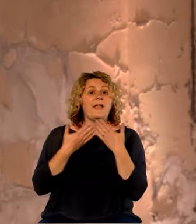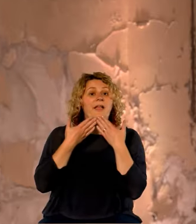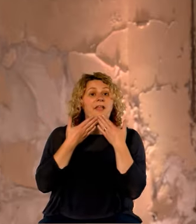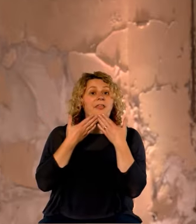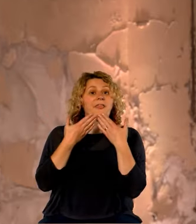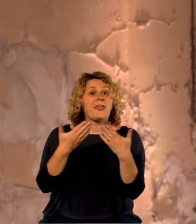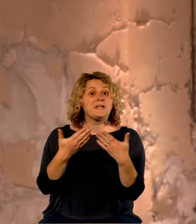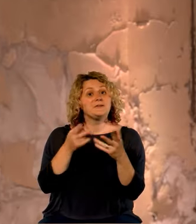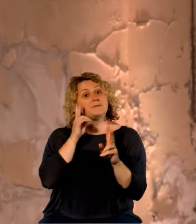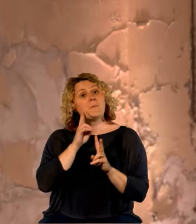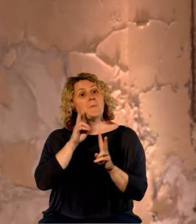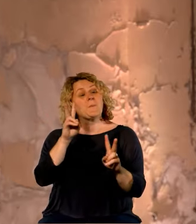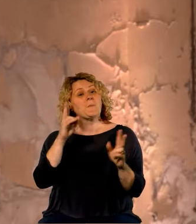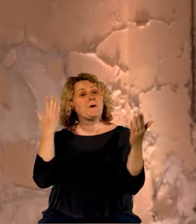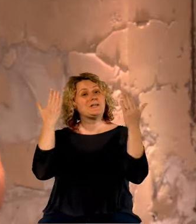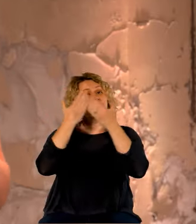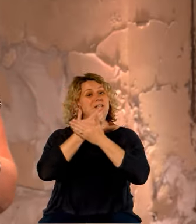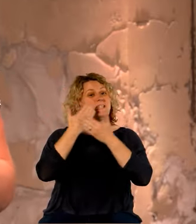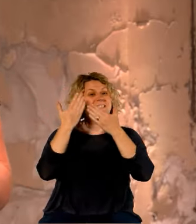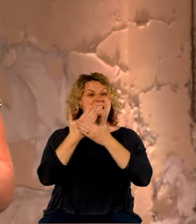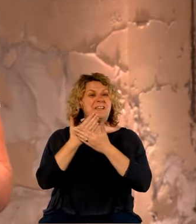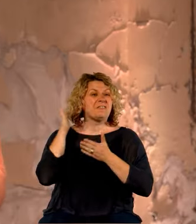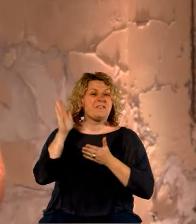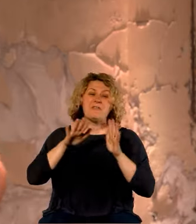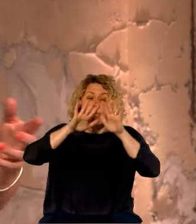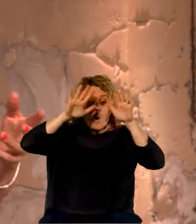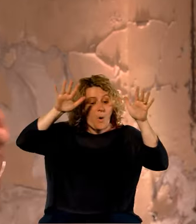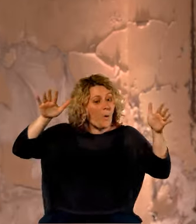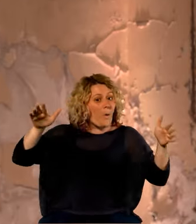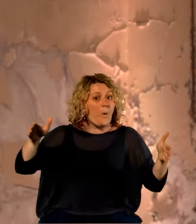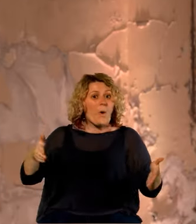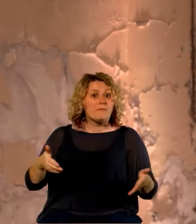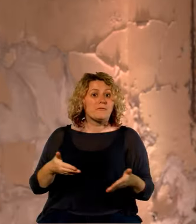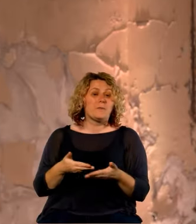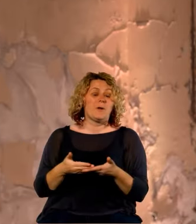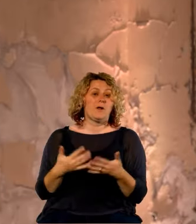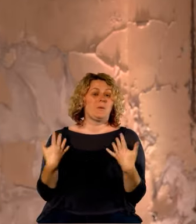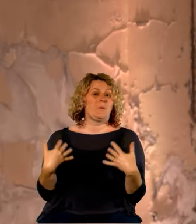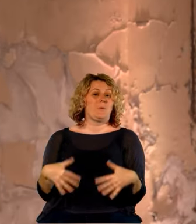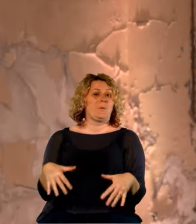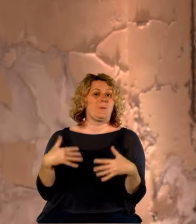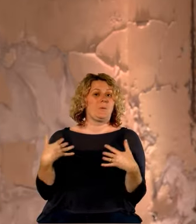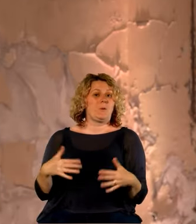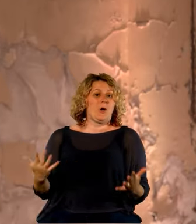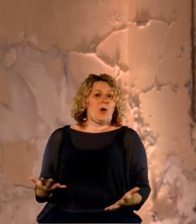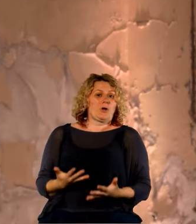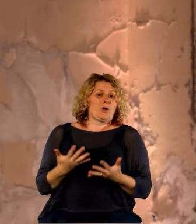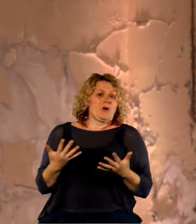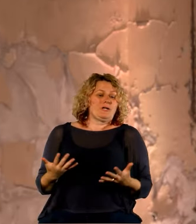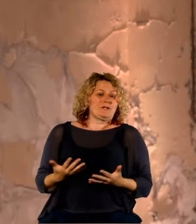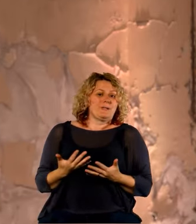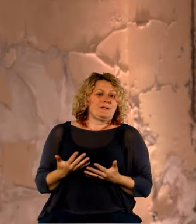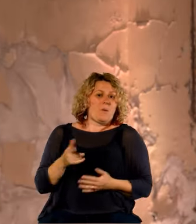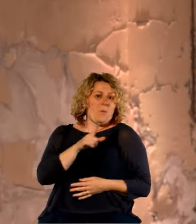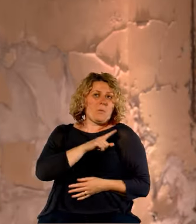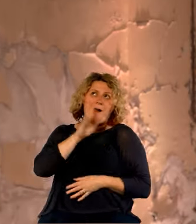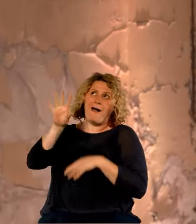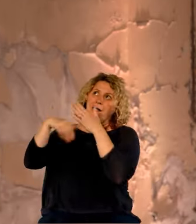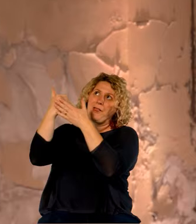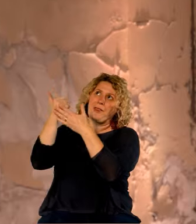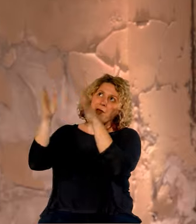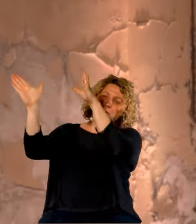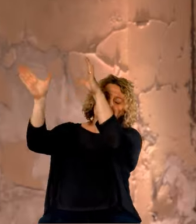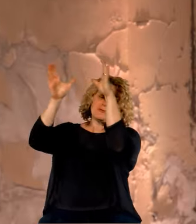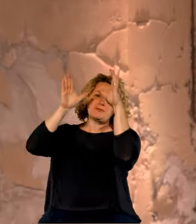Thank you for tuning in this evening from near and far. What an encouragement, for the grace of God has appeared that